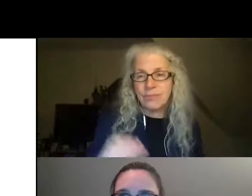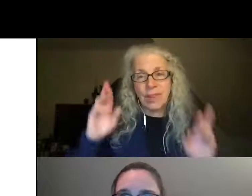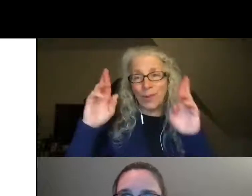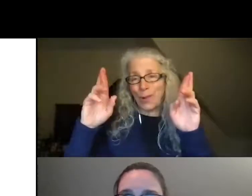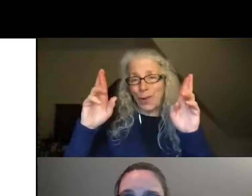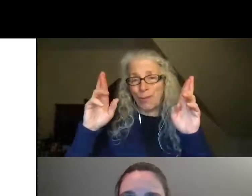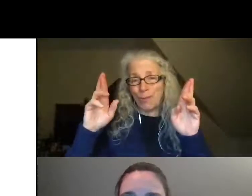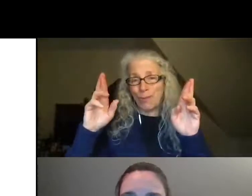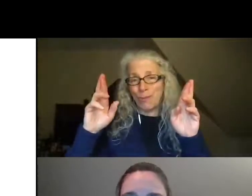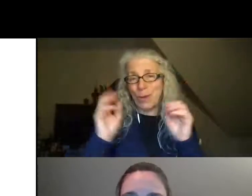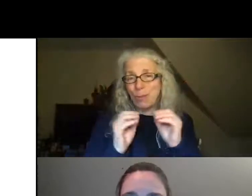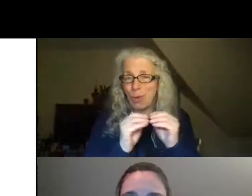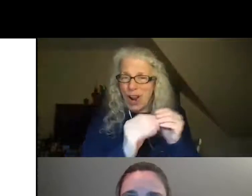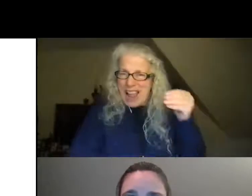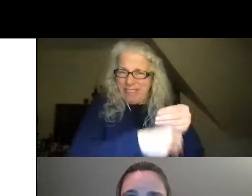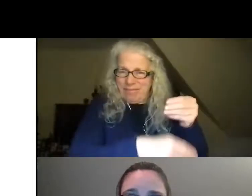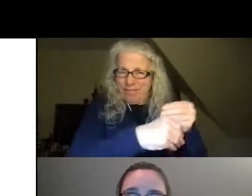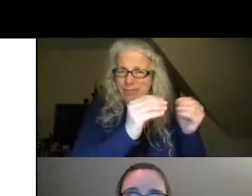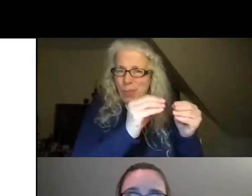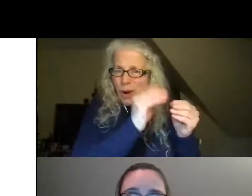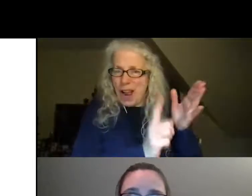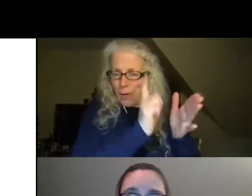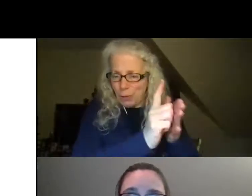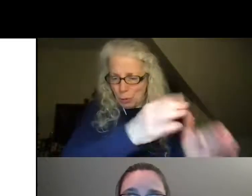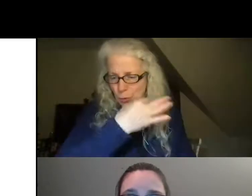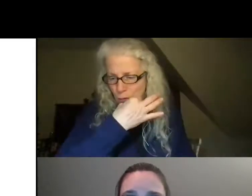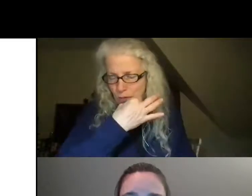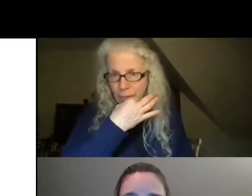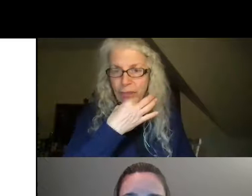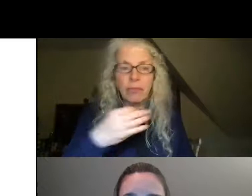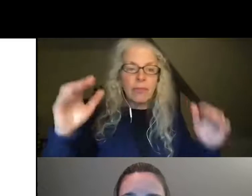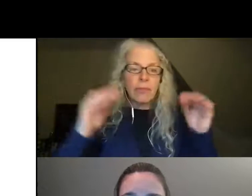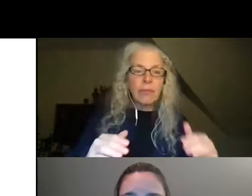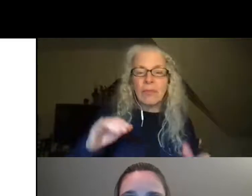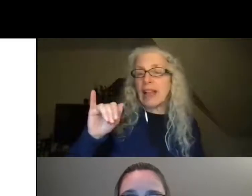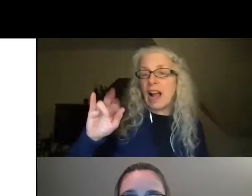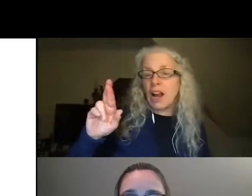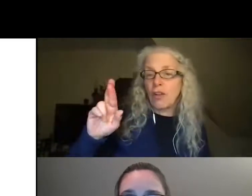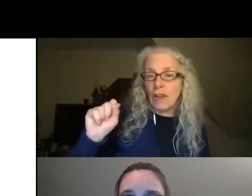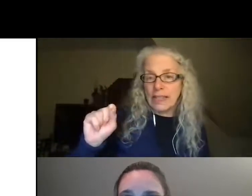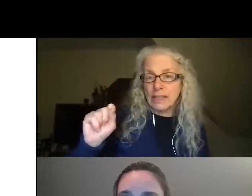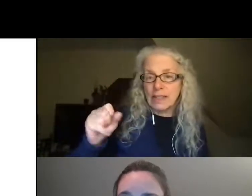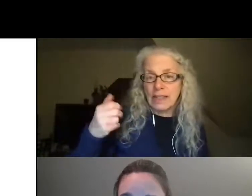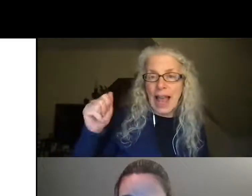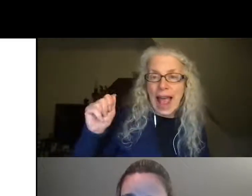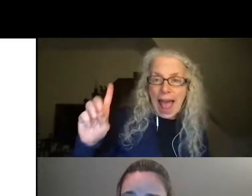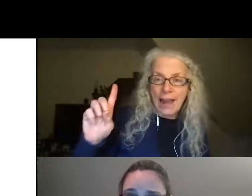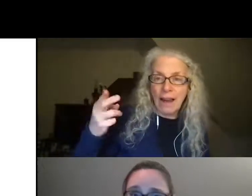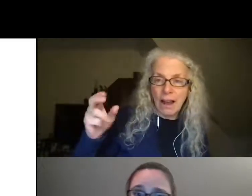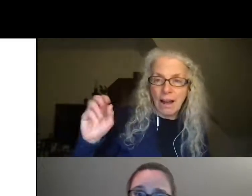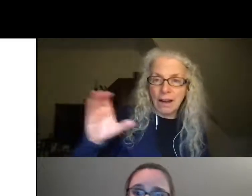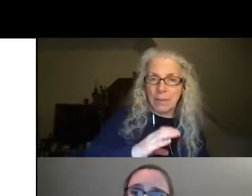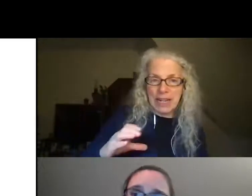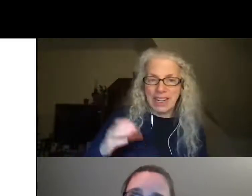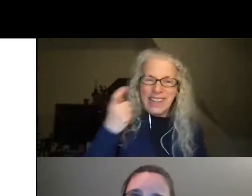her more hours soon. And then we have the IRS ad hoc committee that's been set up. So